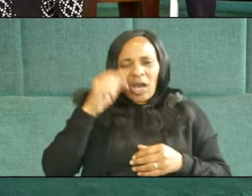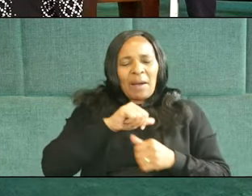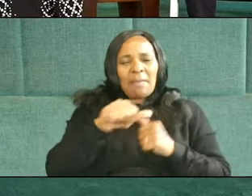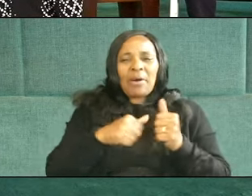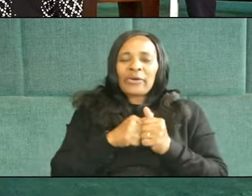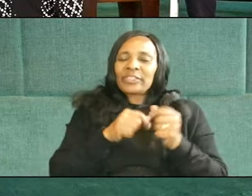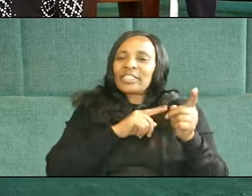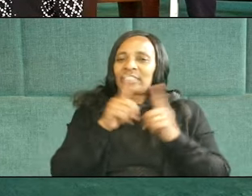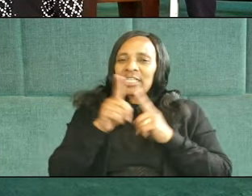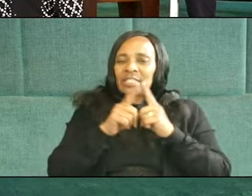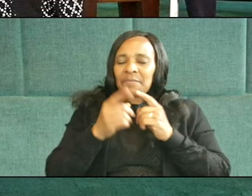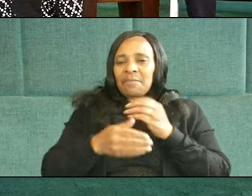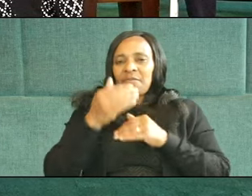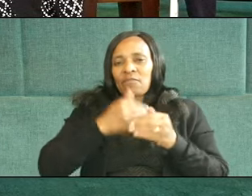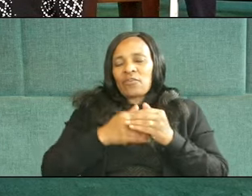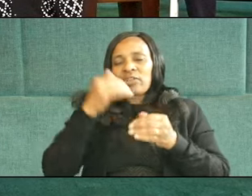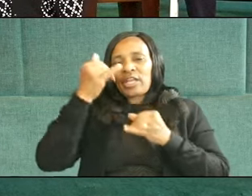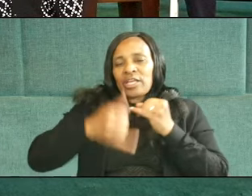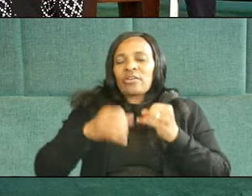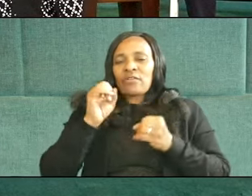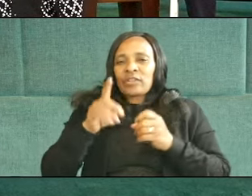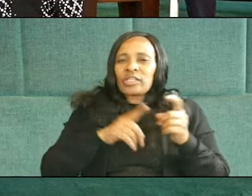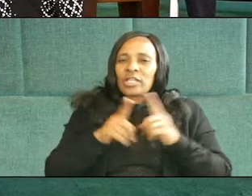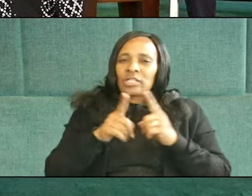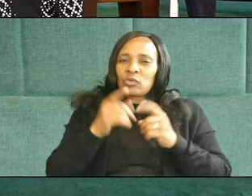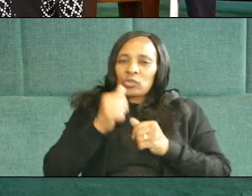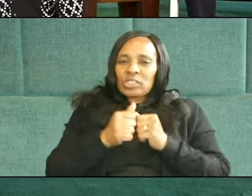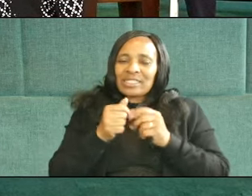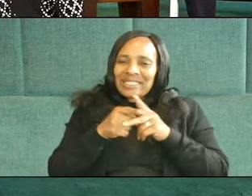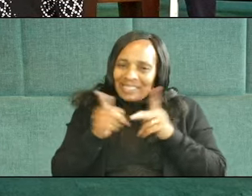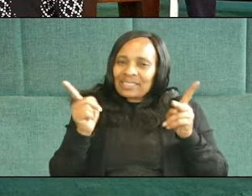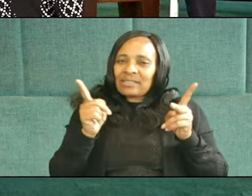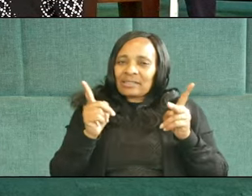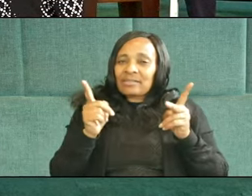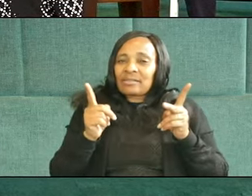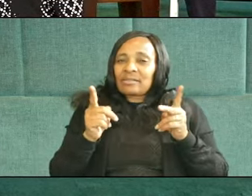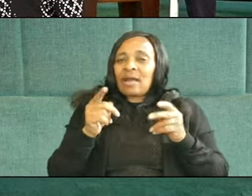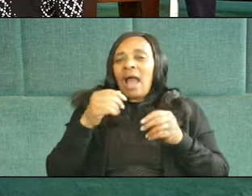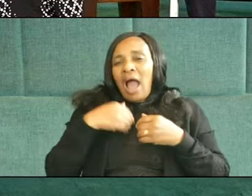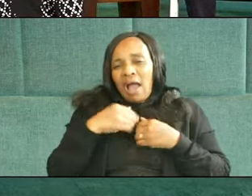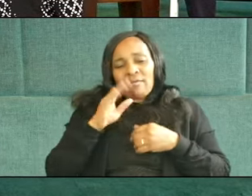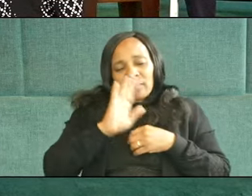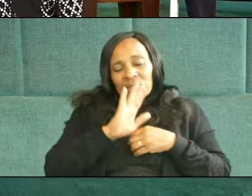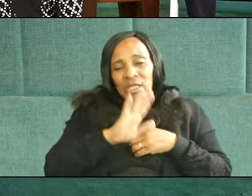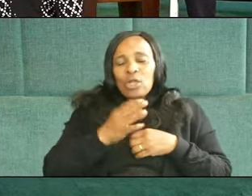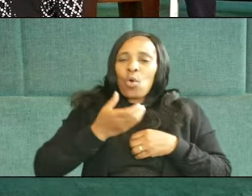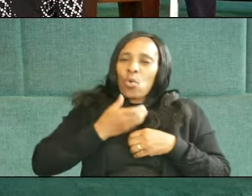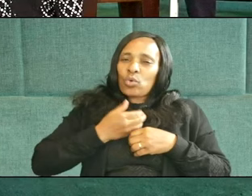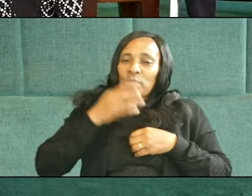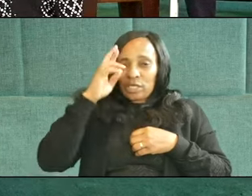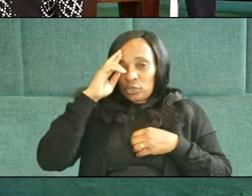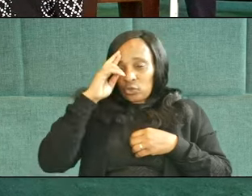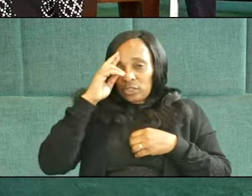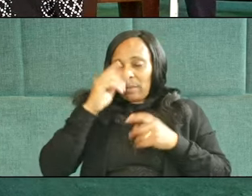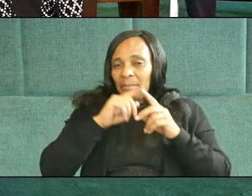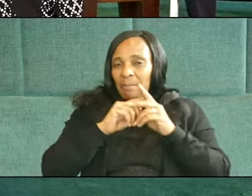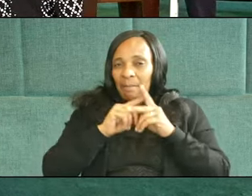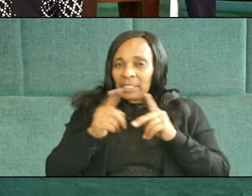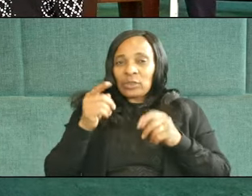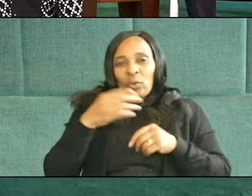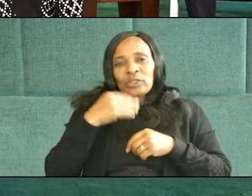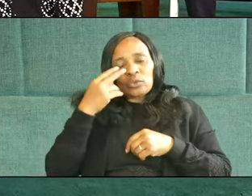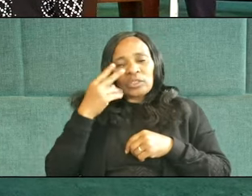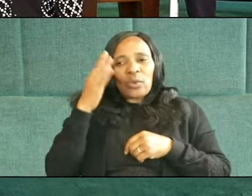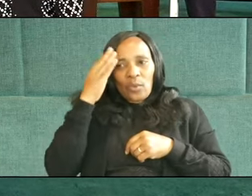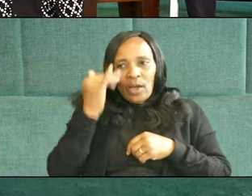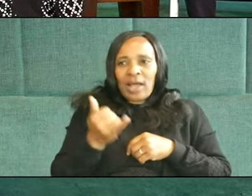is he'd prefer the end of a journey than the beginning. Probably has his own reasons, but anyway, we'll see why. Now let